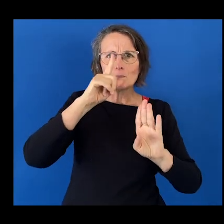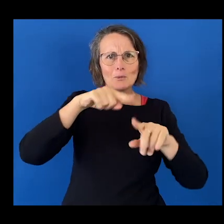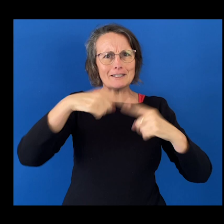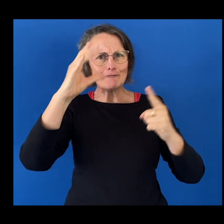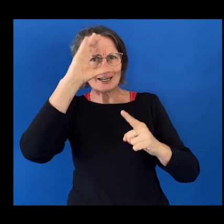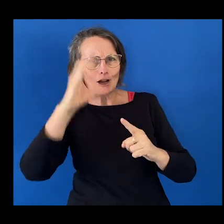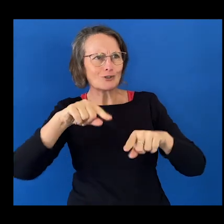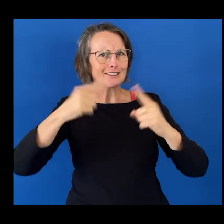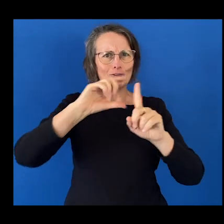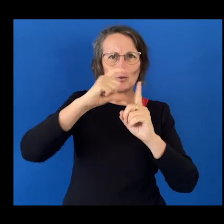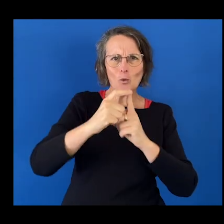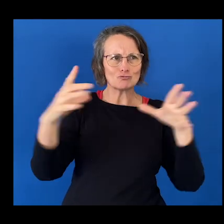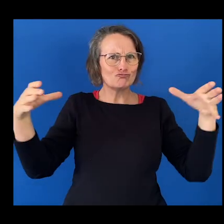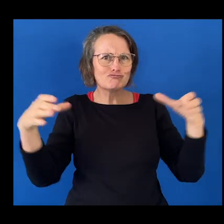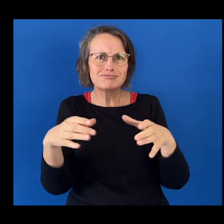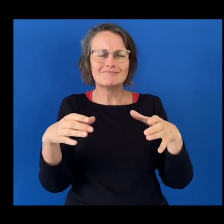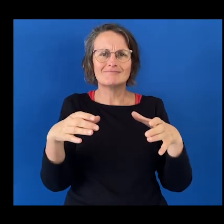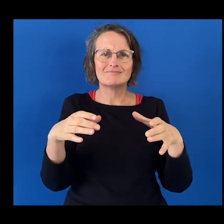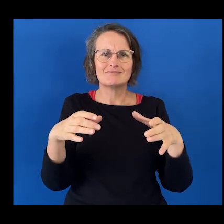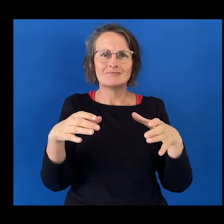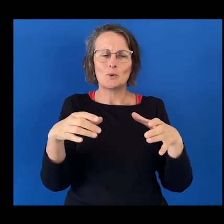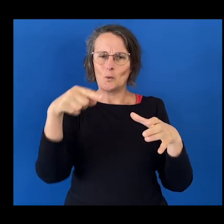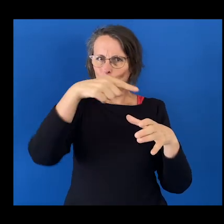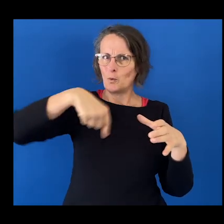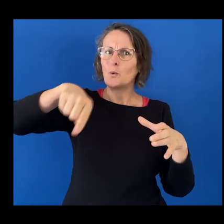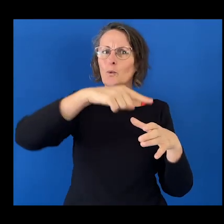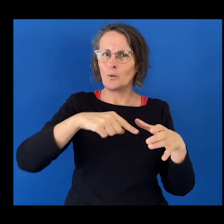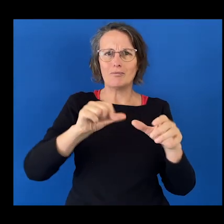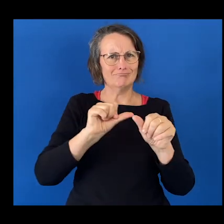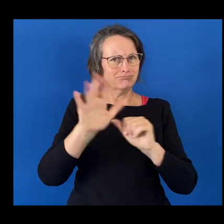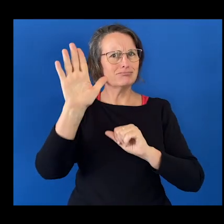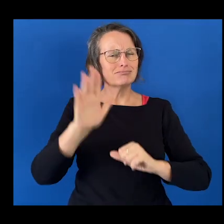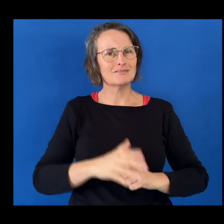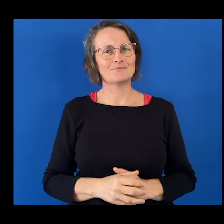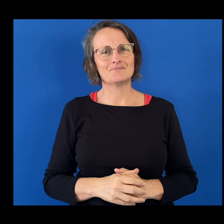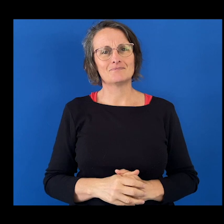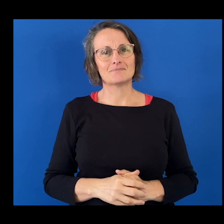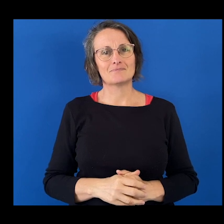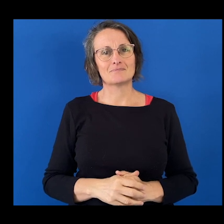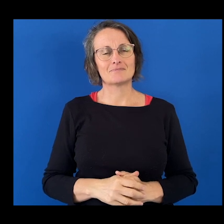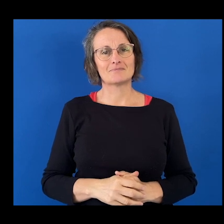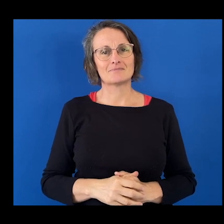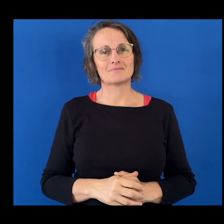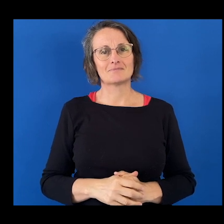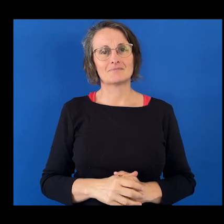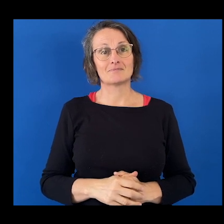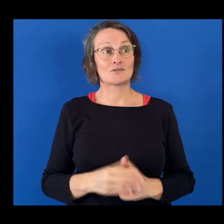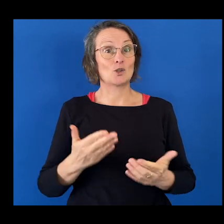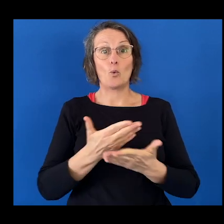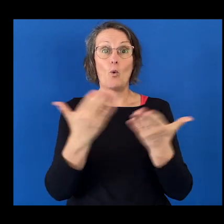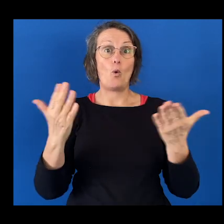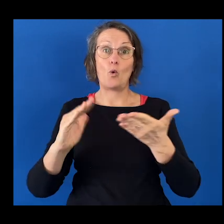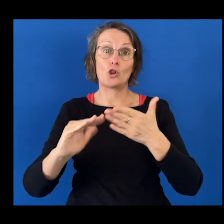from vastly different cultures, you know, that seems to be a big question that we face as humanity,